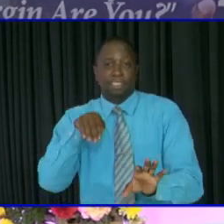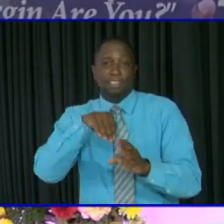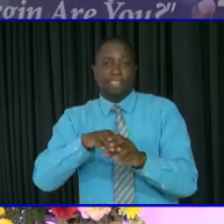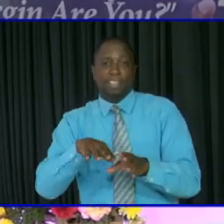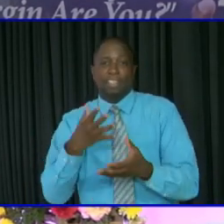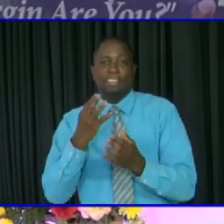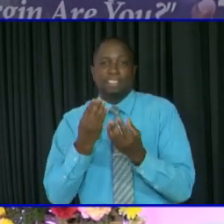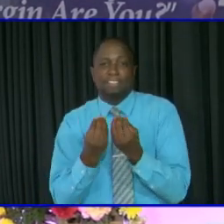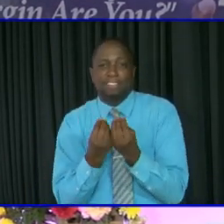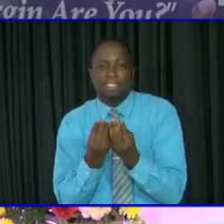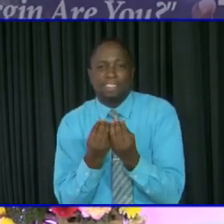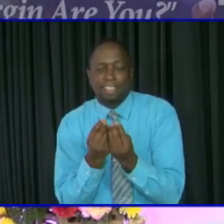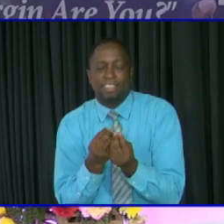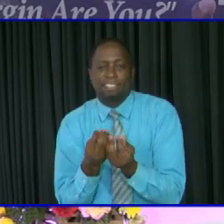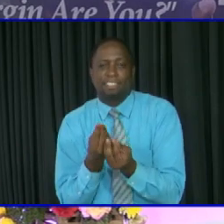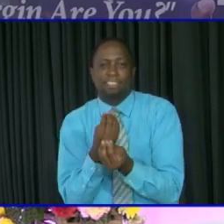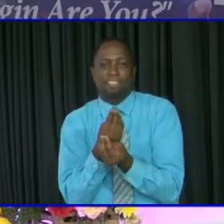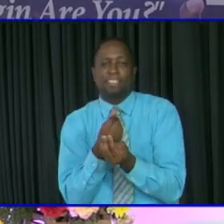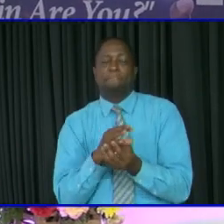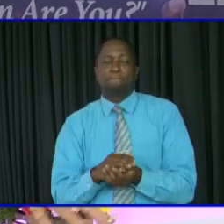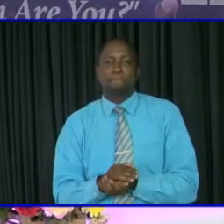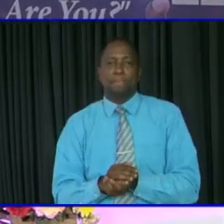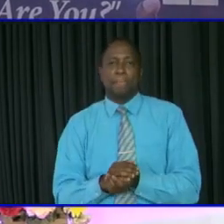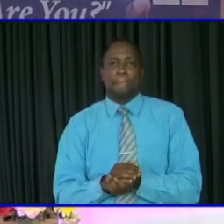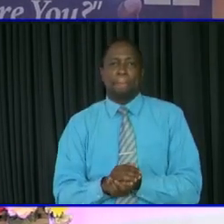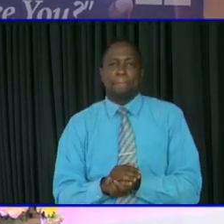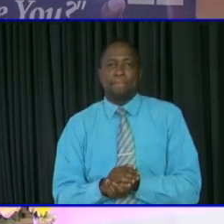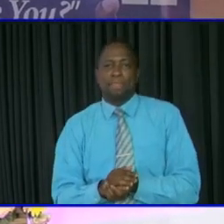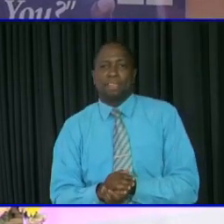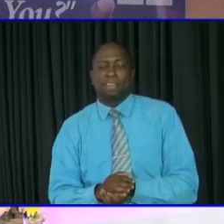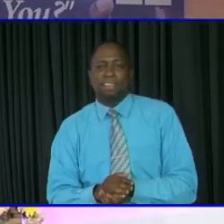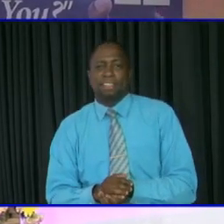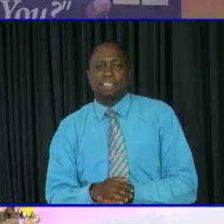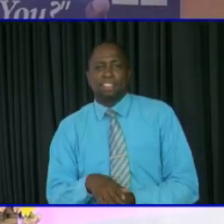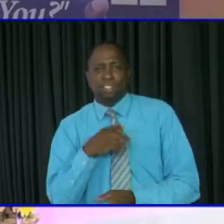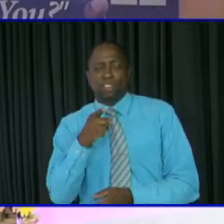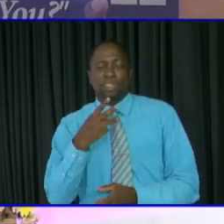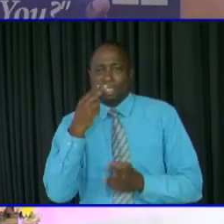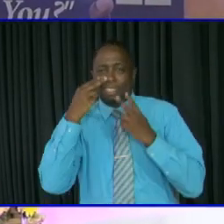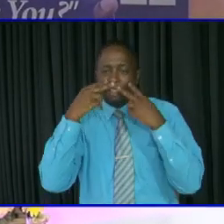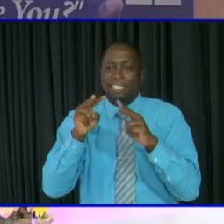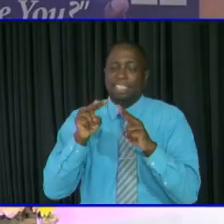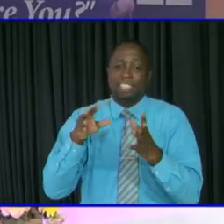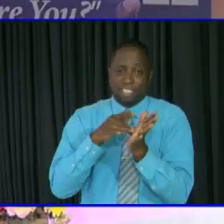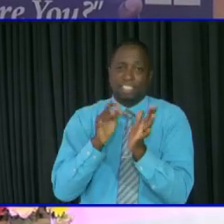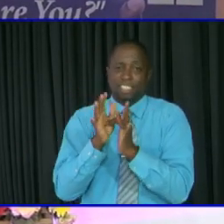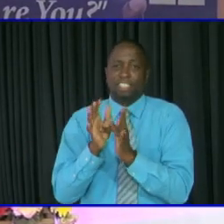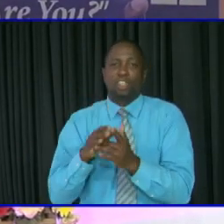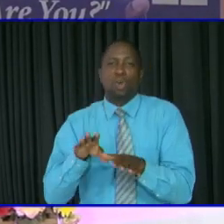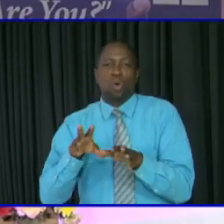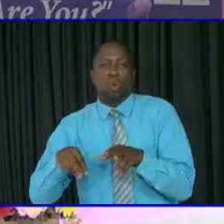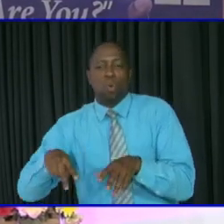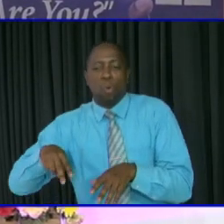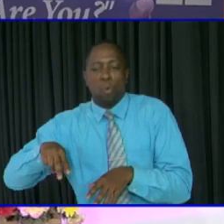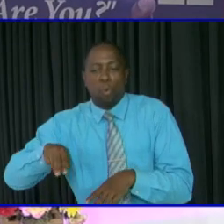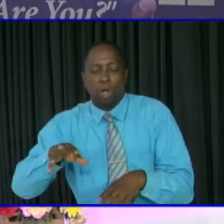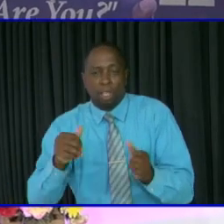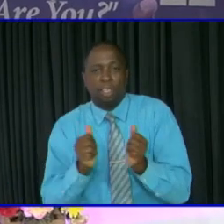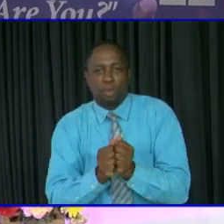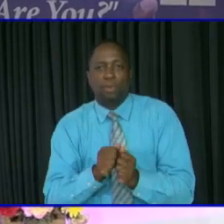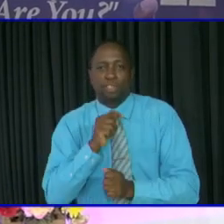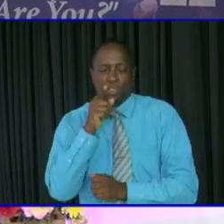footprints of Jesus and you will be able to walk in his steps. And then after a while, you may see but one set